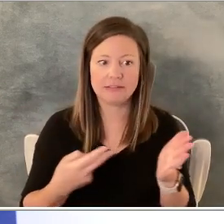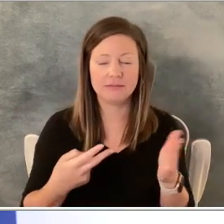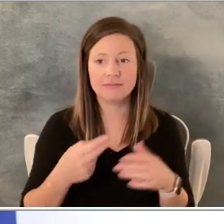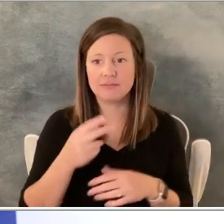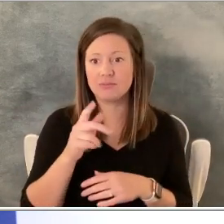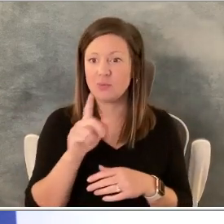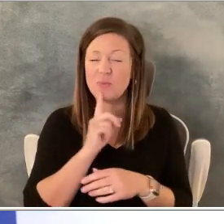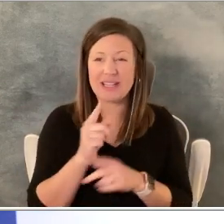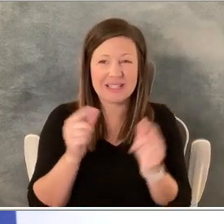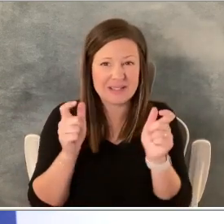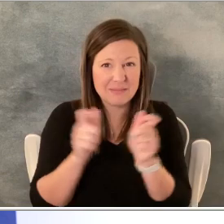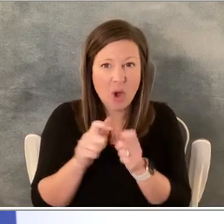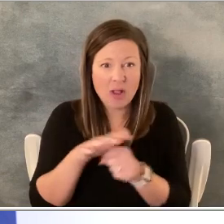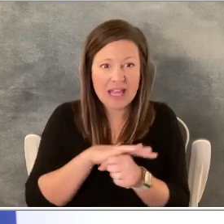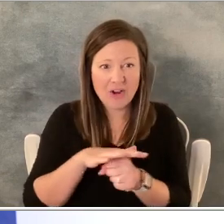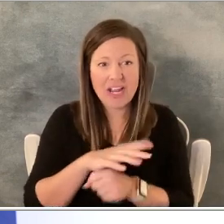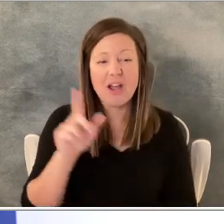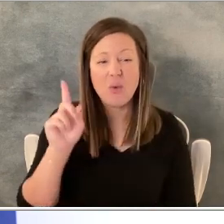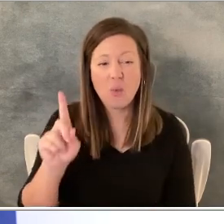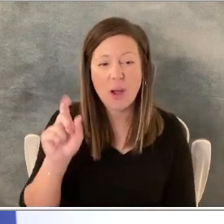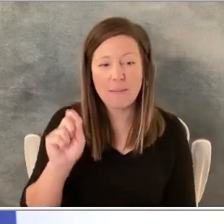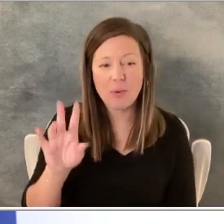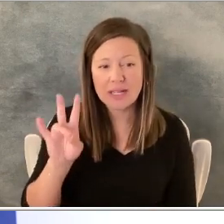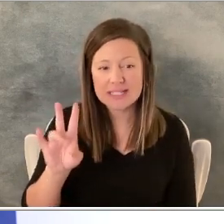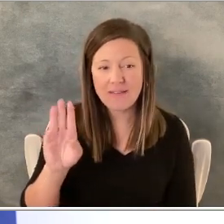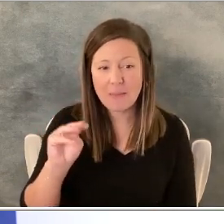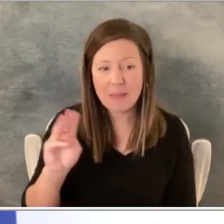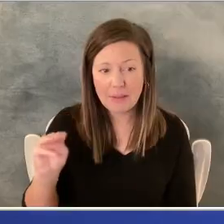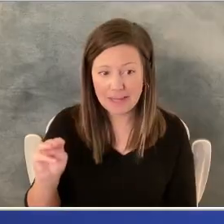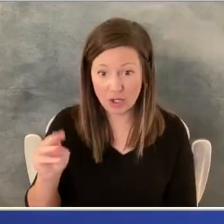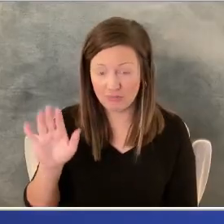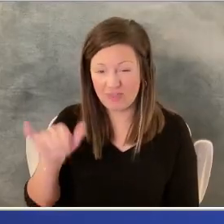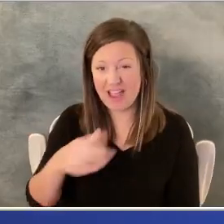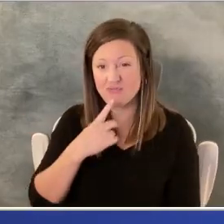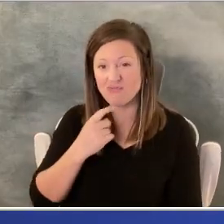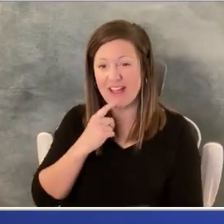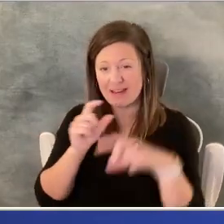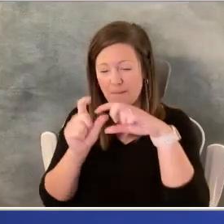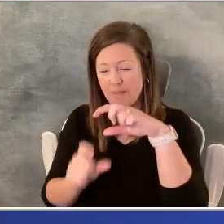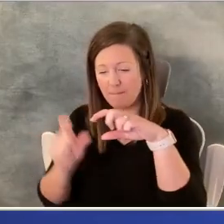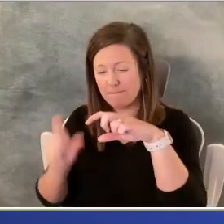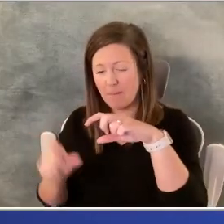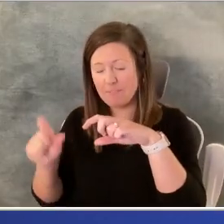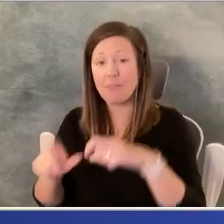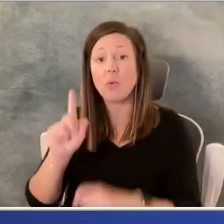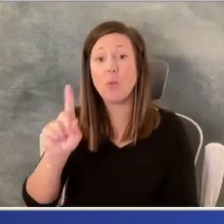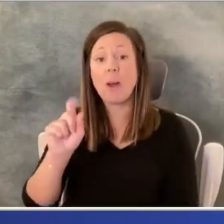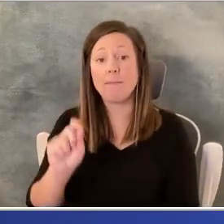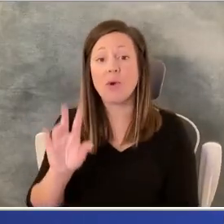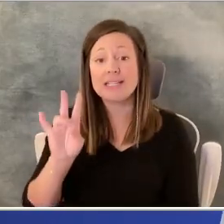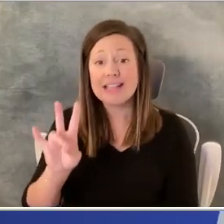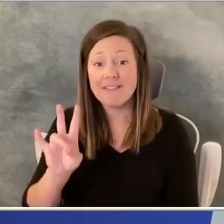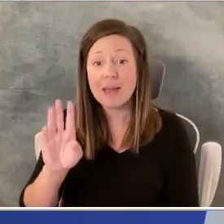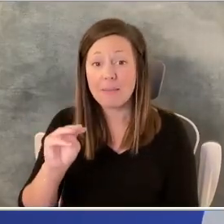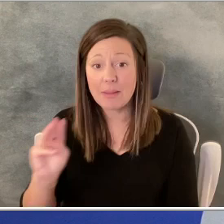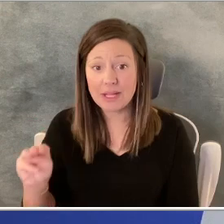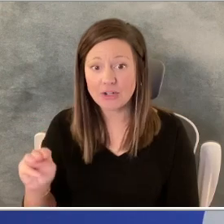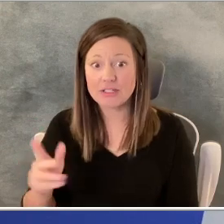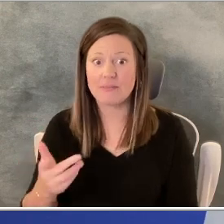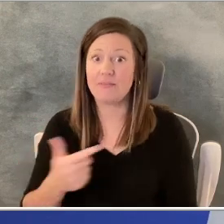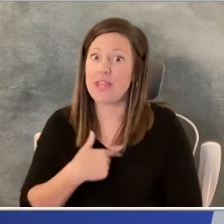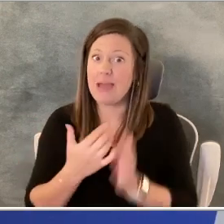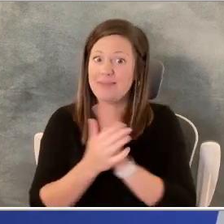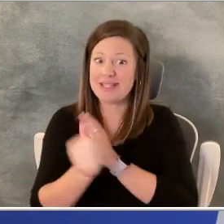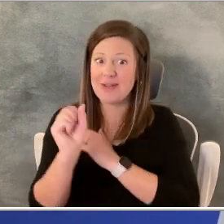are 1.7 millimeter columns. That's what you just saw, is 1.7 millimeters. As good as I might be, I can't physically